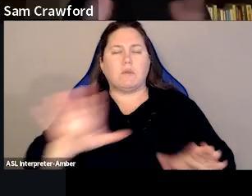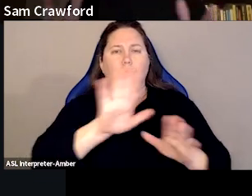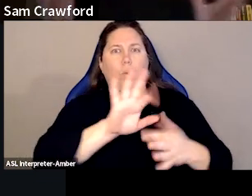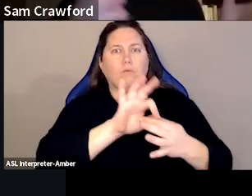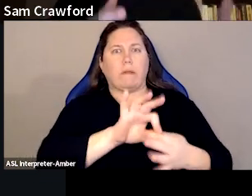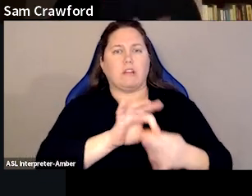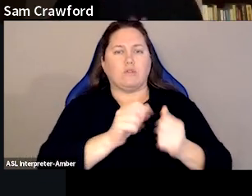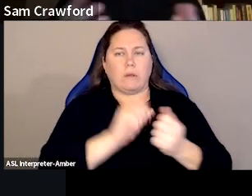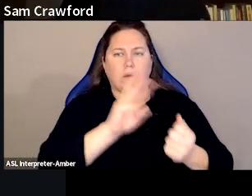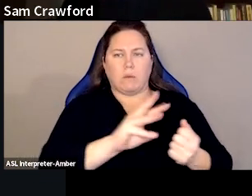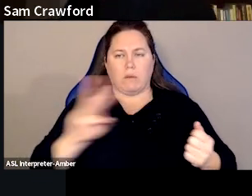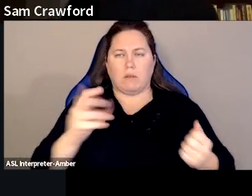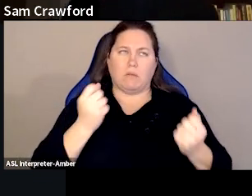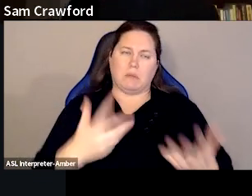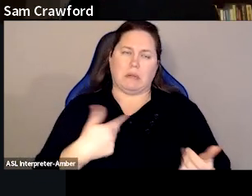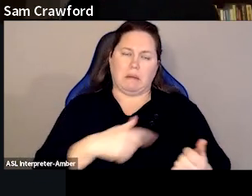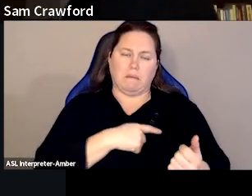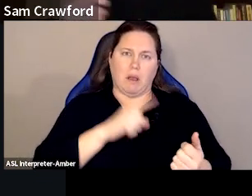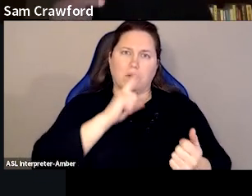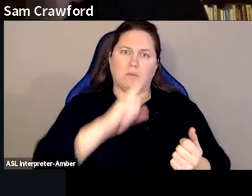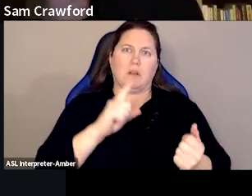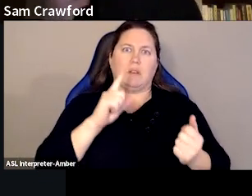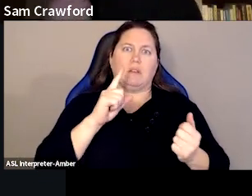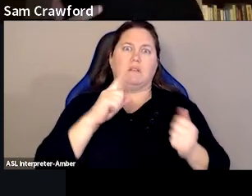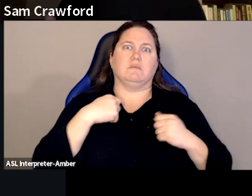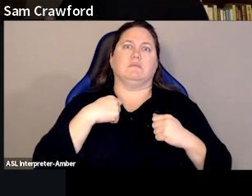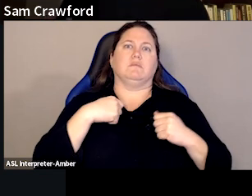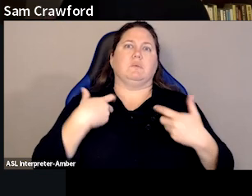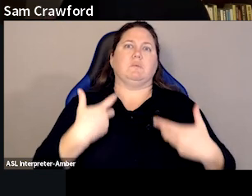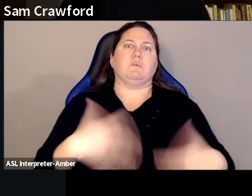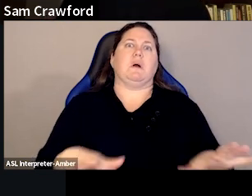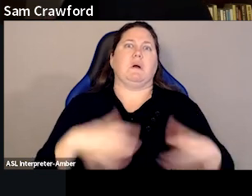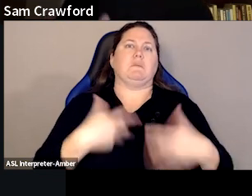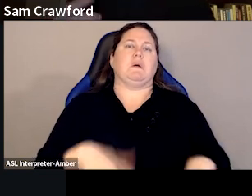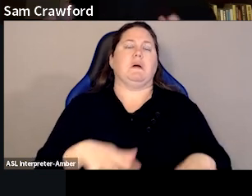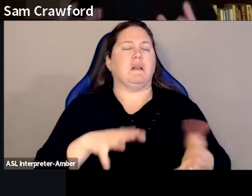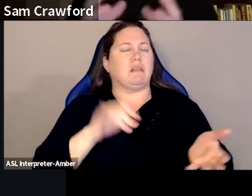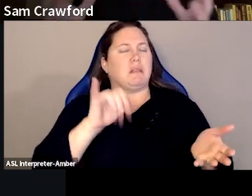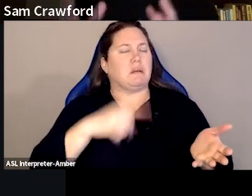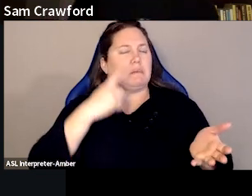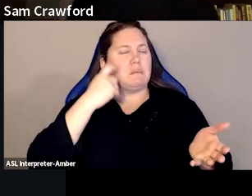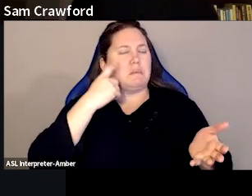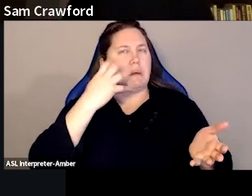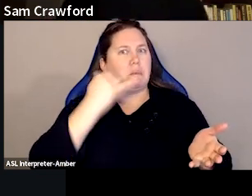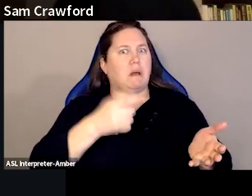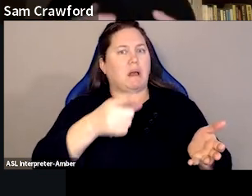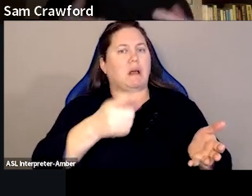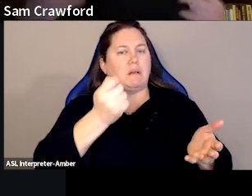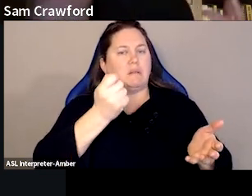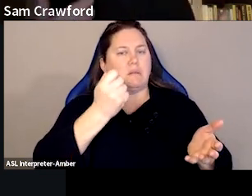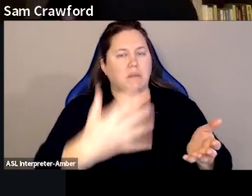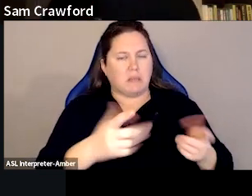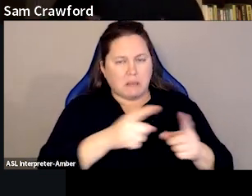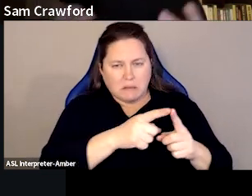who obviously dread that website overhaul. And I assume that's probably why we're seeing another fair chunk that have put off